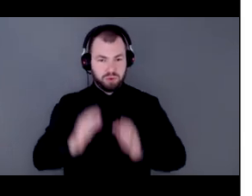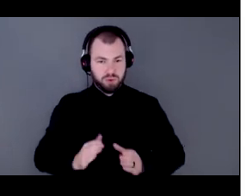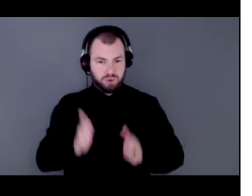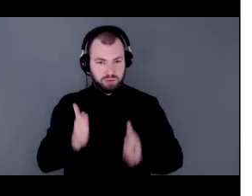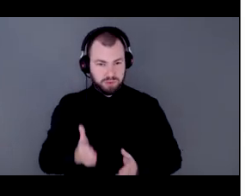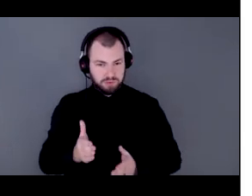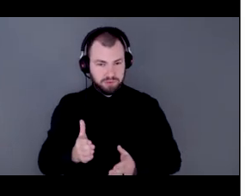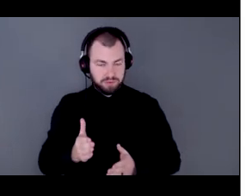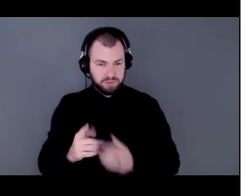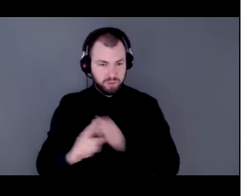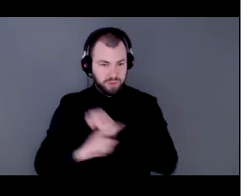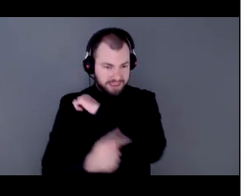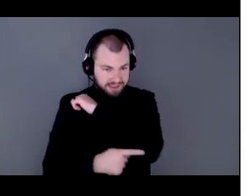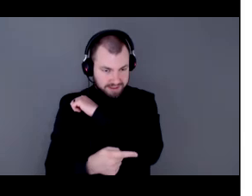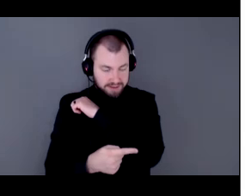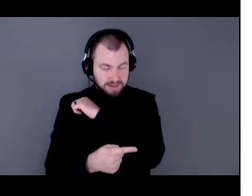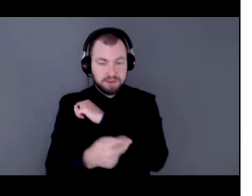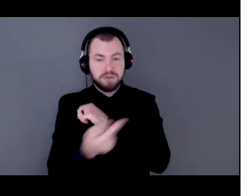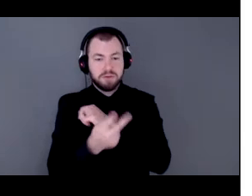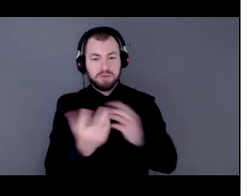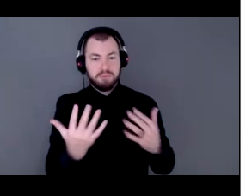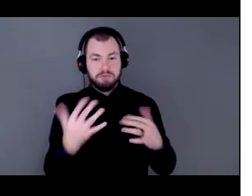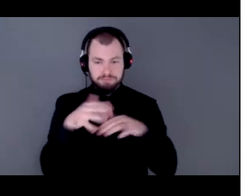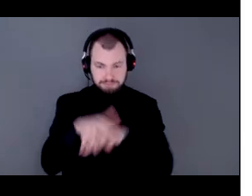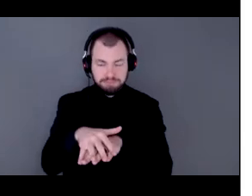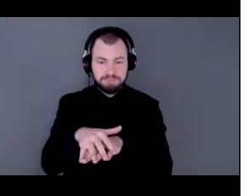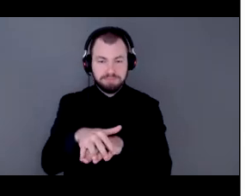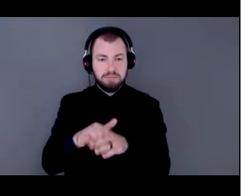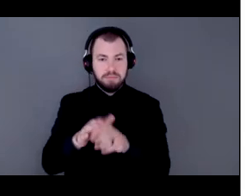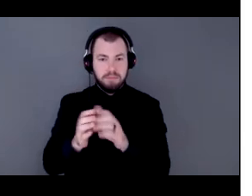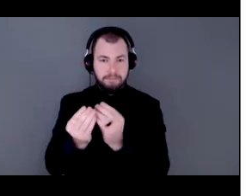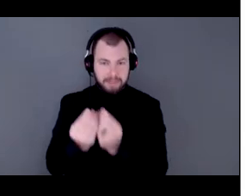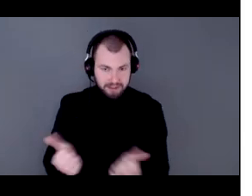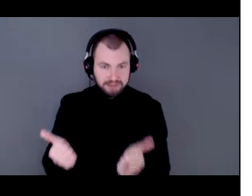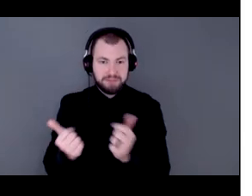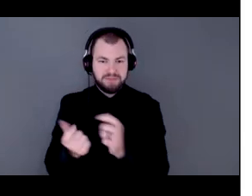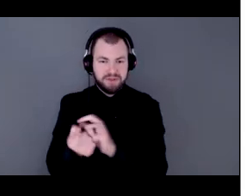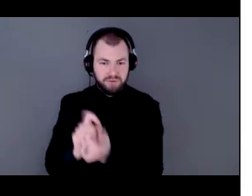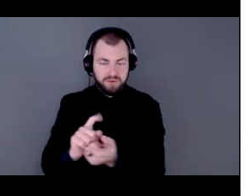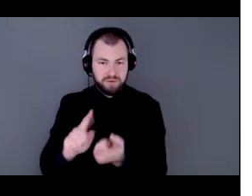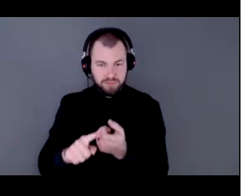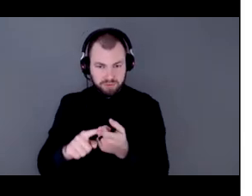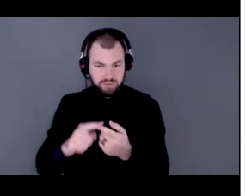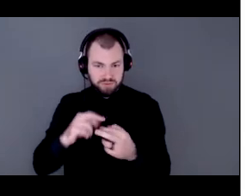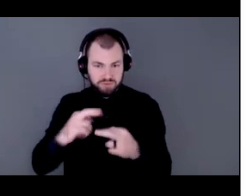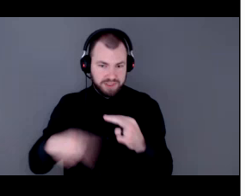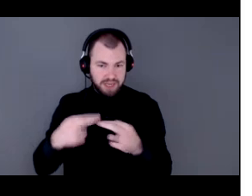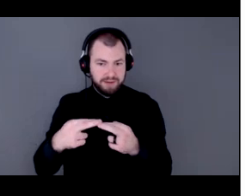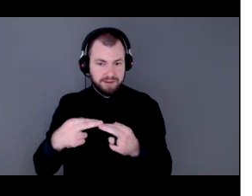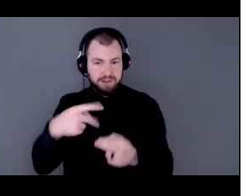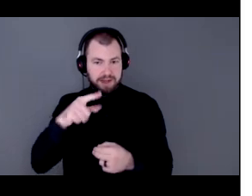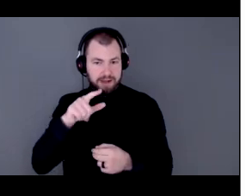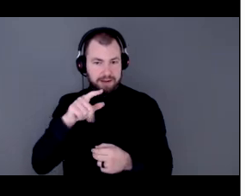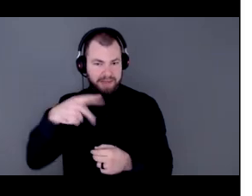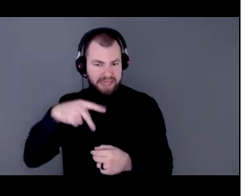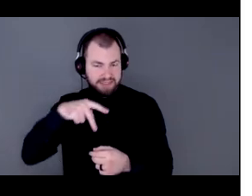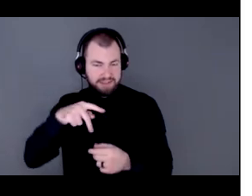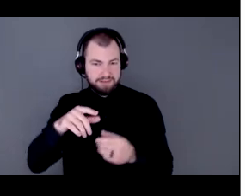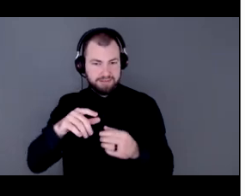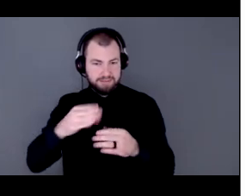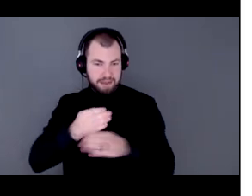combination of those is brought together, melted, and converted into a recycled plastic lumber that we call grizzly wood. Next slide, please. So